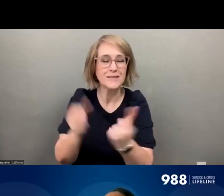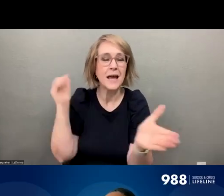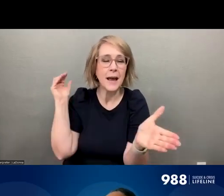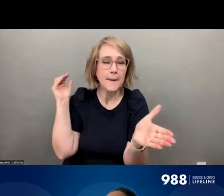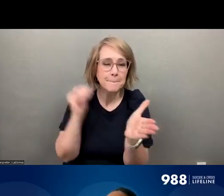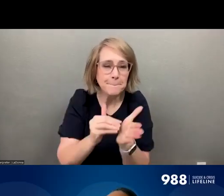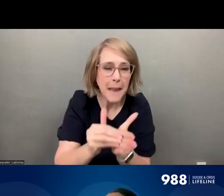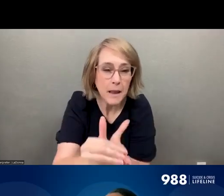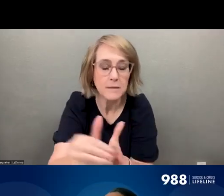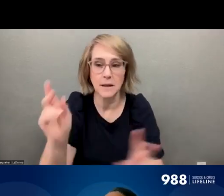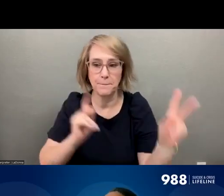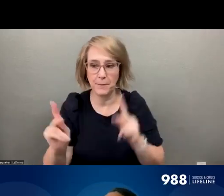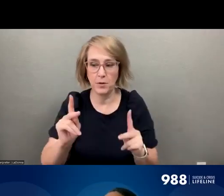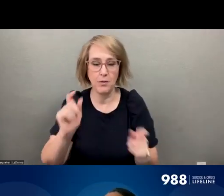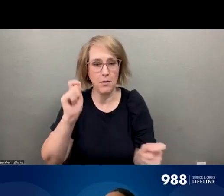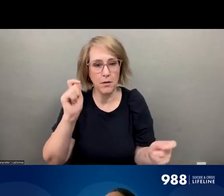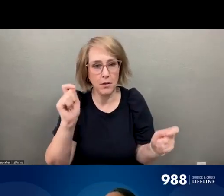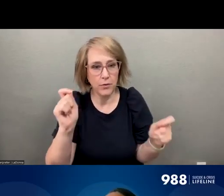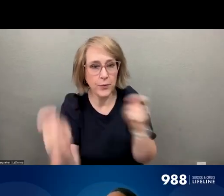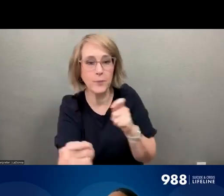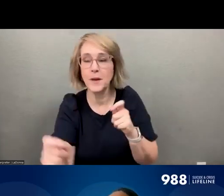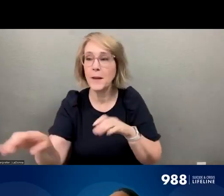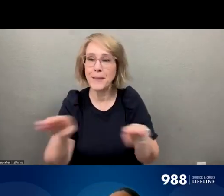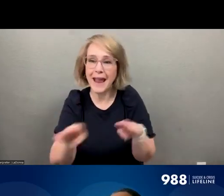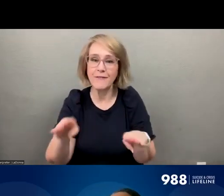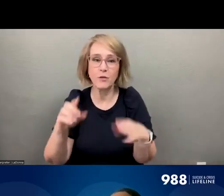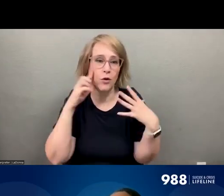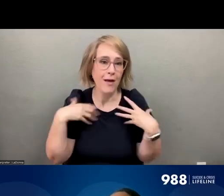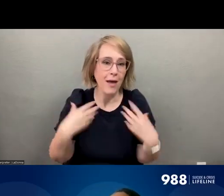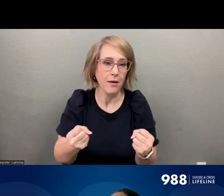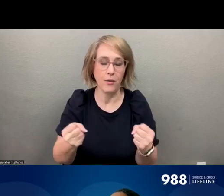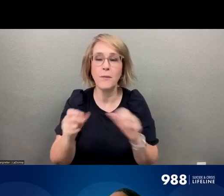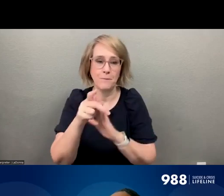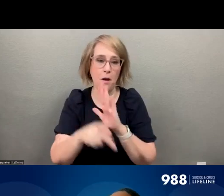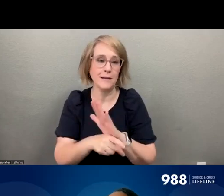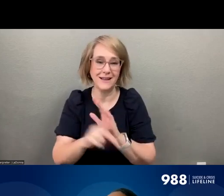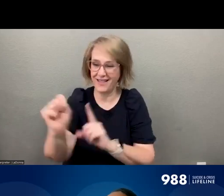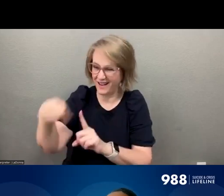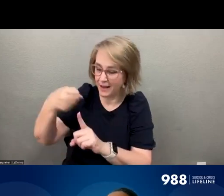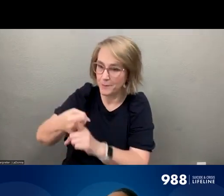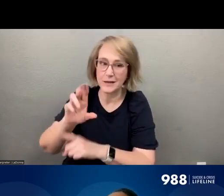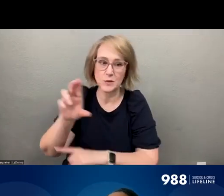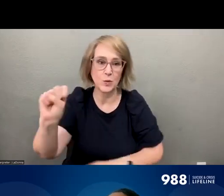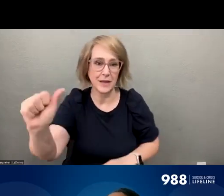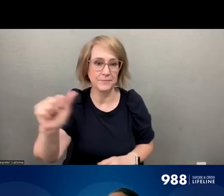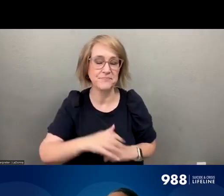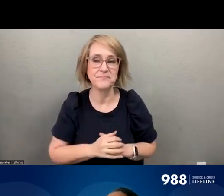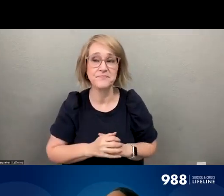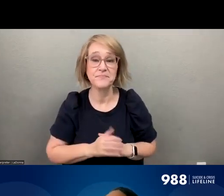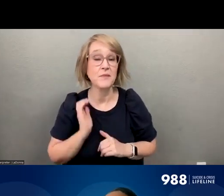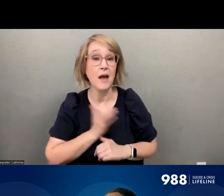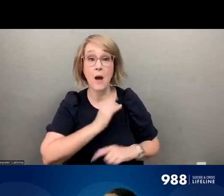of people and the shaping of behavioral health policy for the nation. Each day we strive to